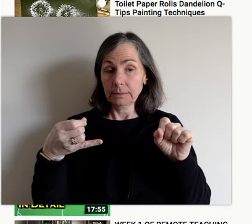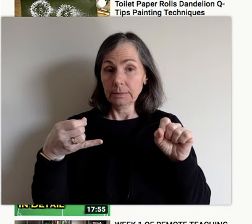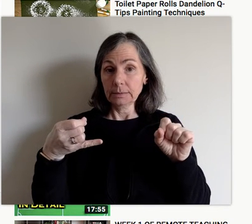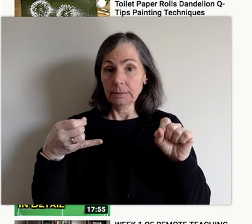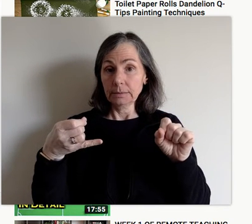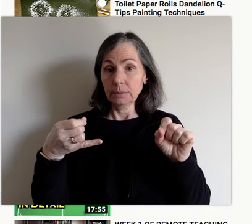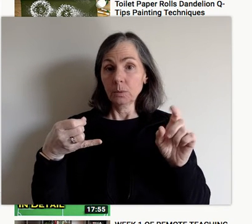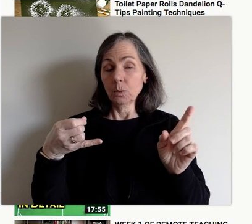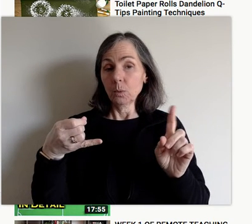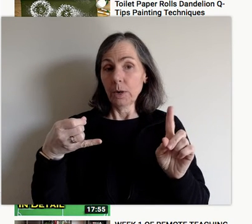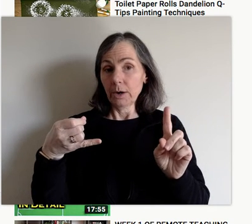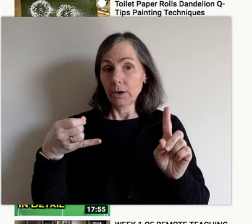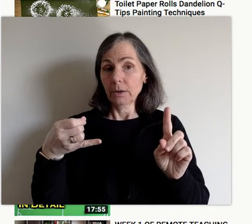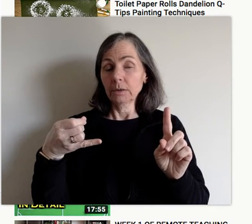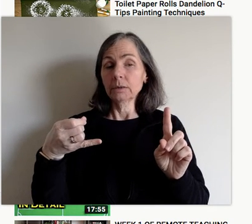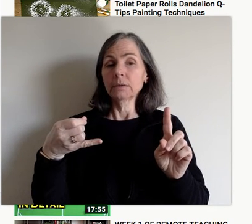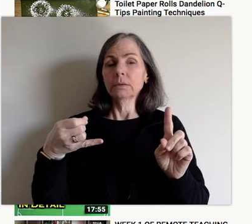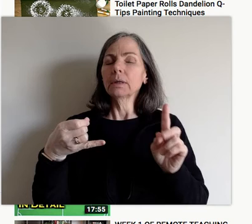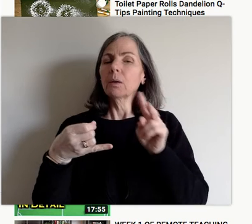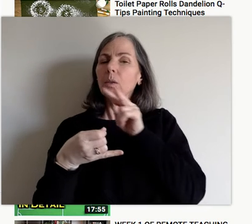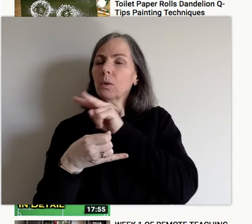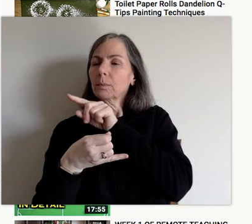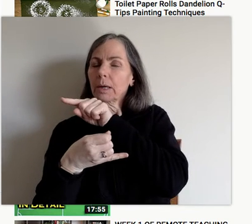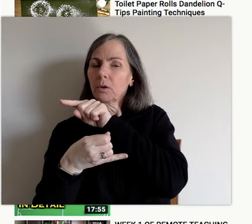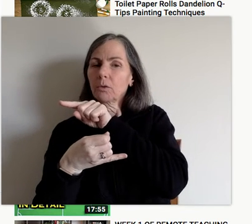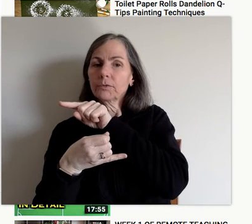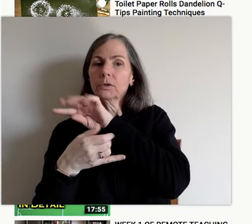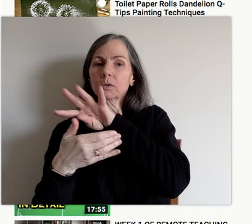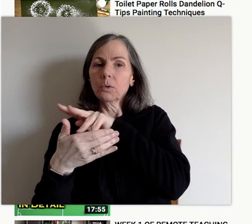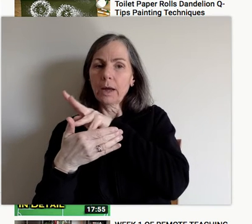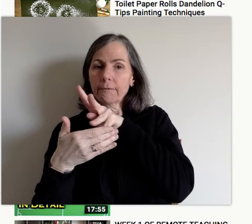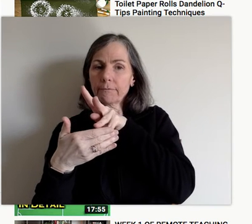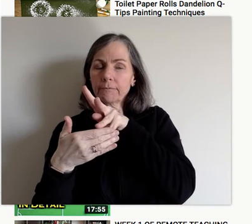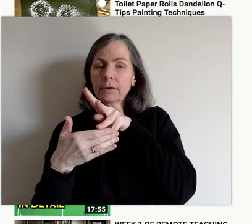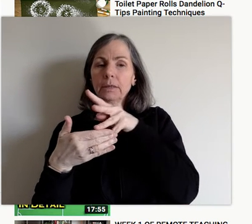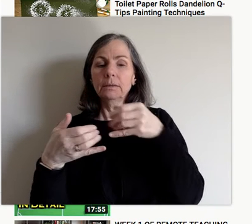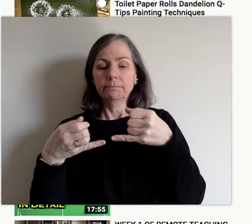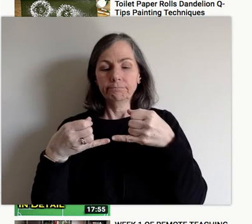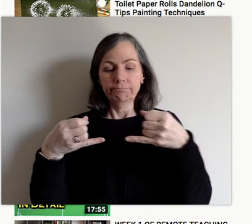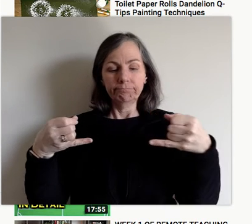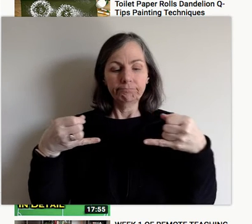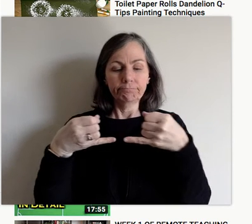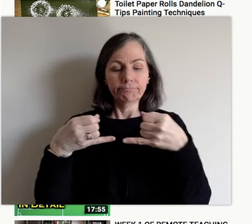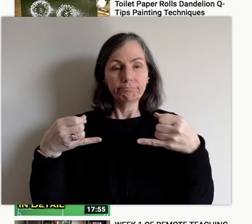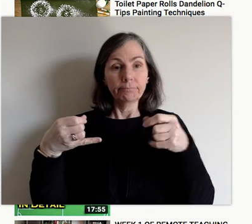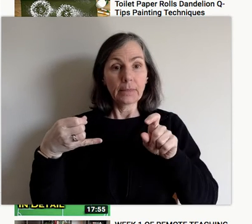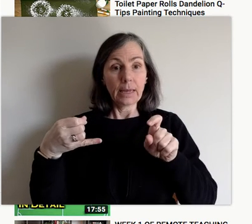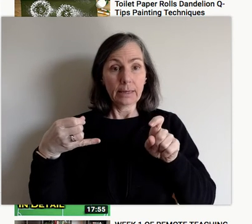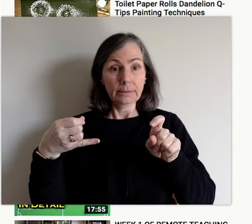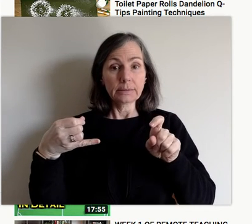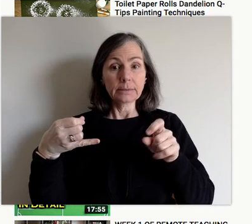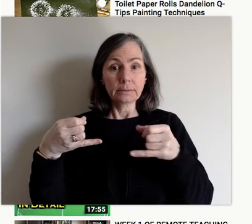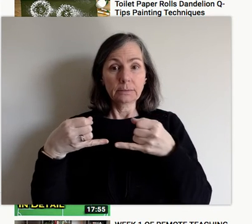So if you look on the left at our graph, the x-axis is